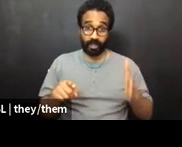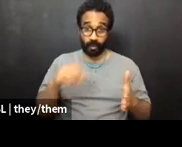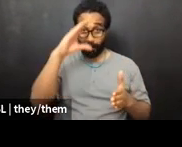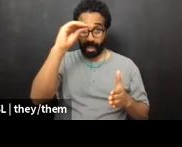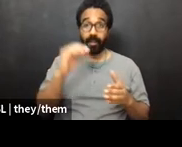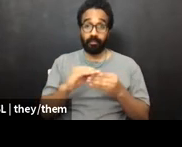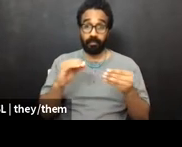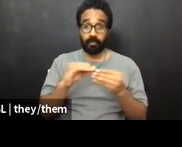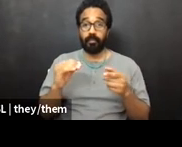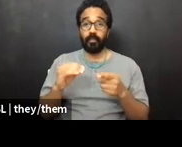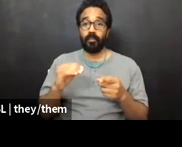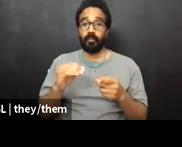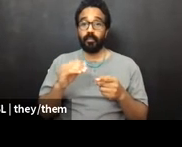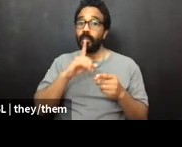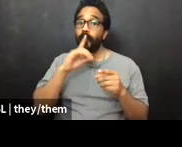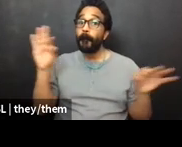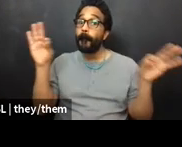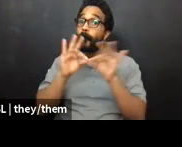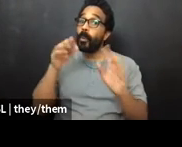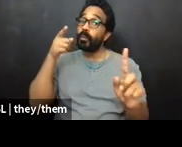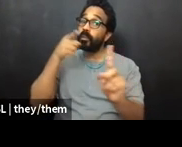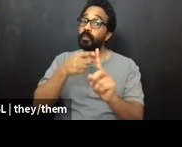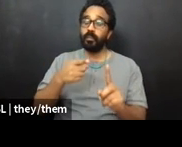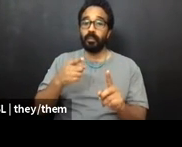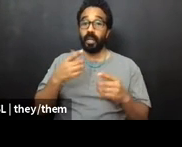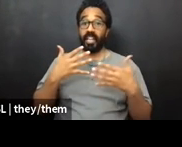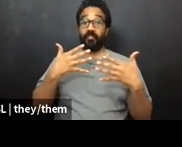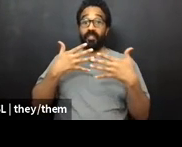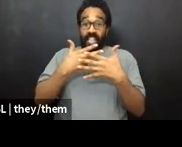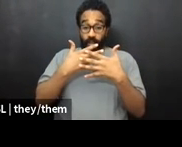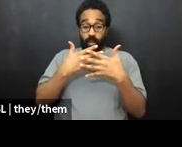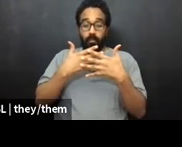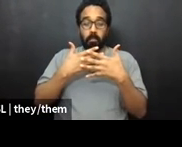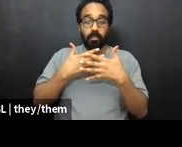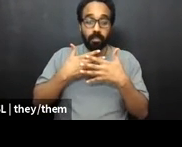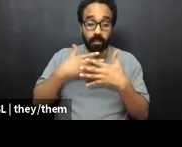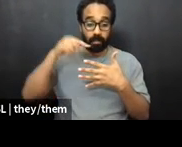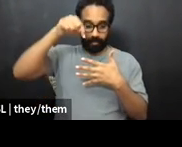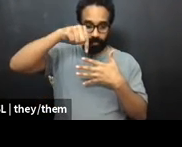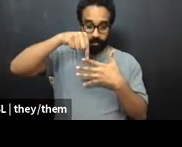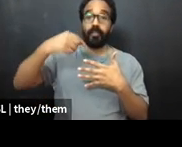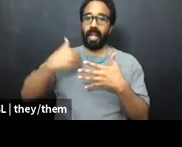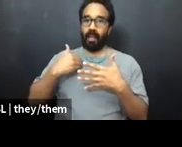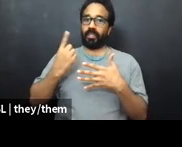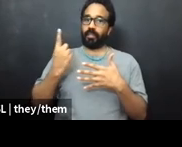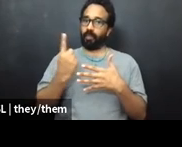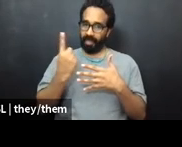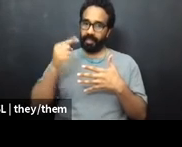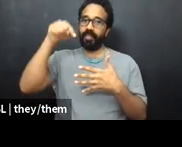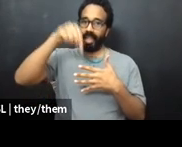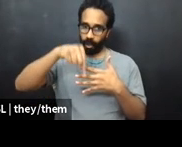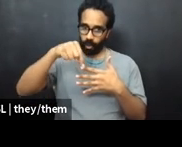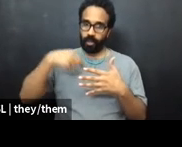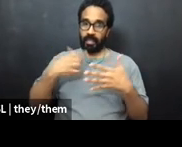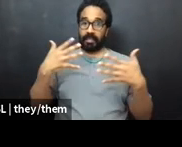there's something, the intent there is that there's something just beyond it. That type of questioning, there's something just beyond it that if we can